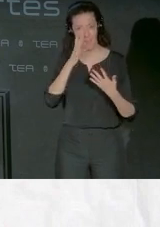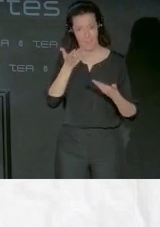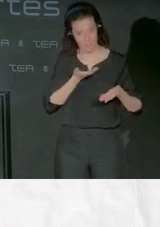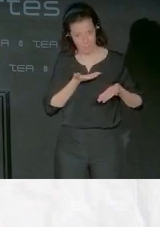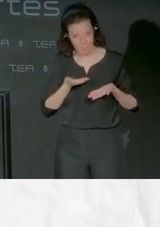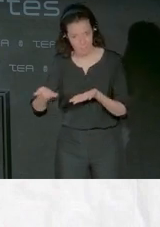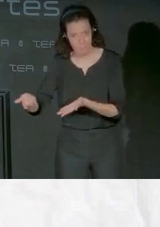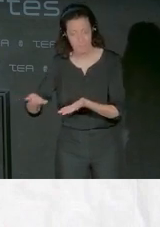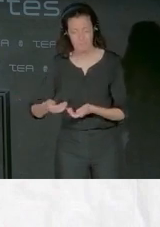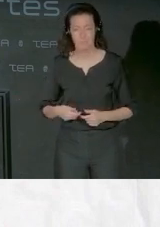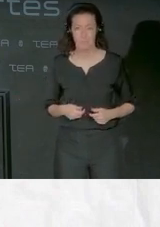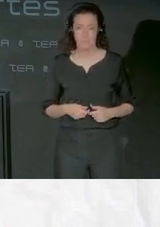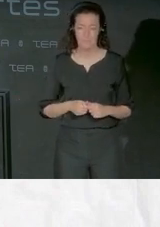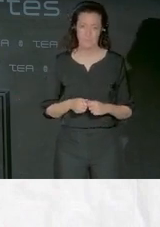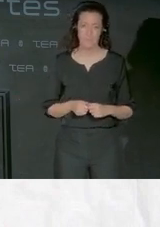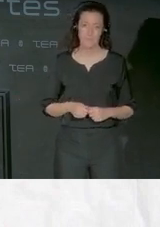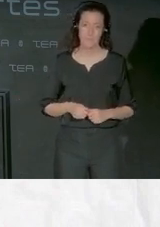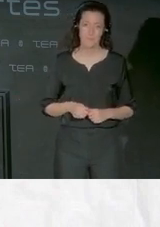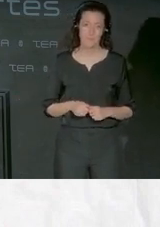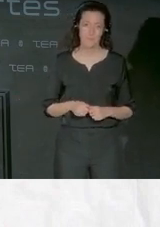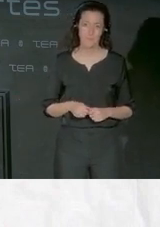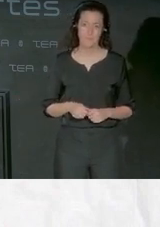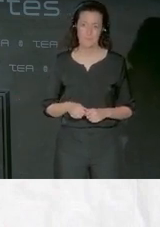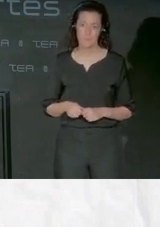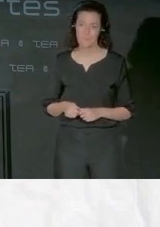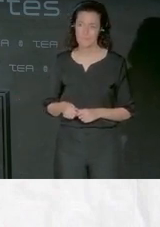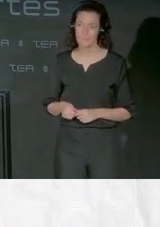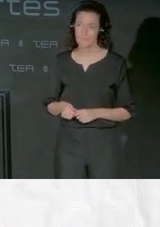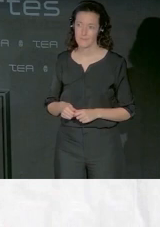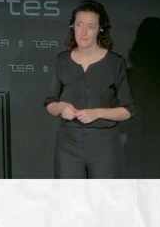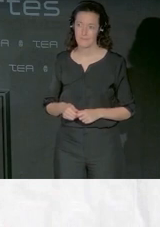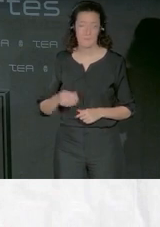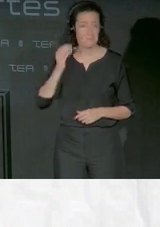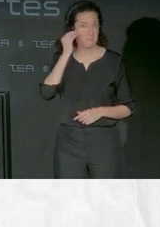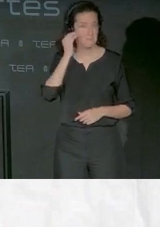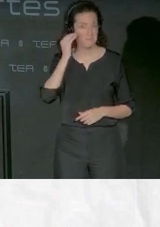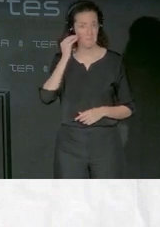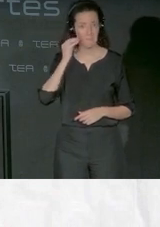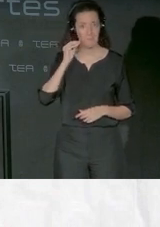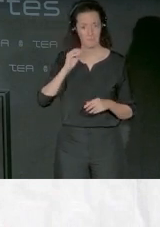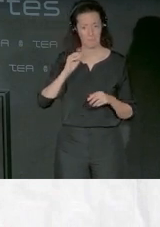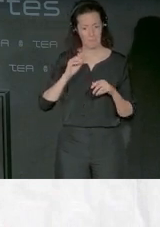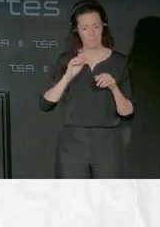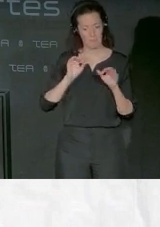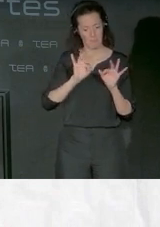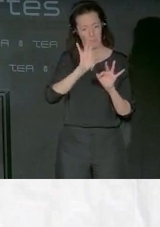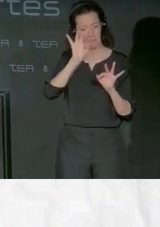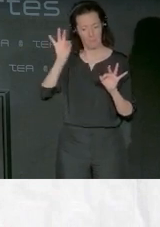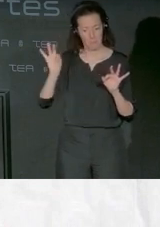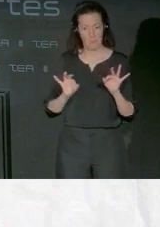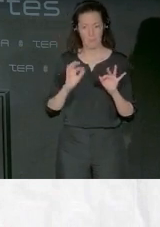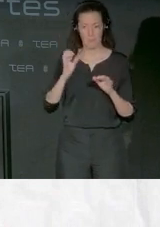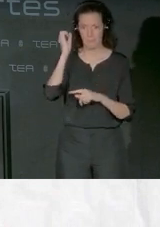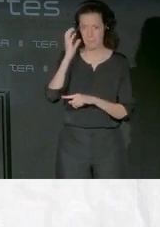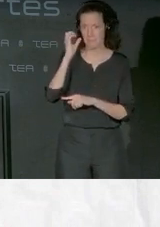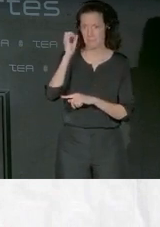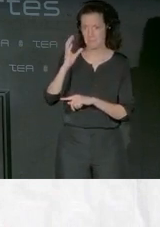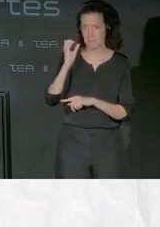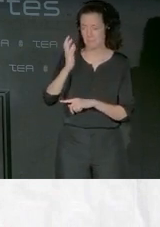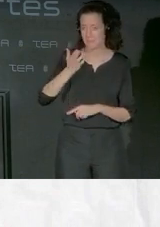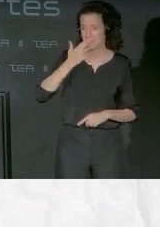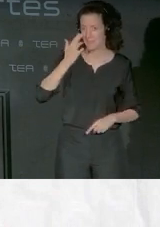or also in the coming sessions and days. We are here with you for the whole 2 days, so happy to answer any question you may have.